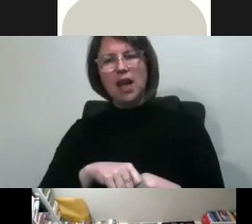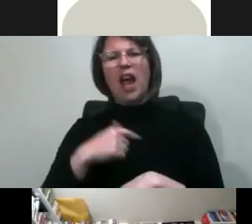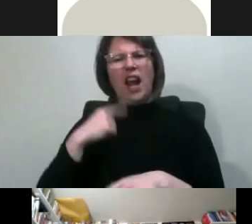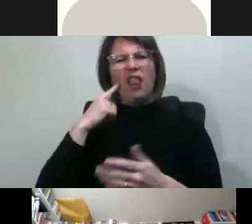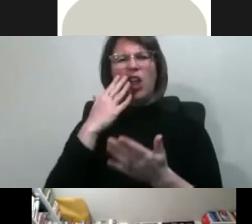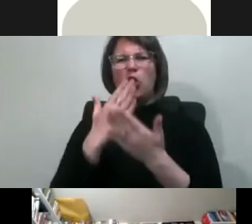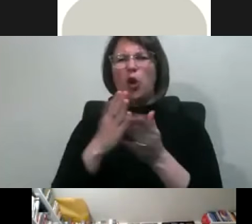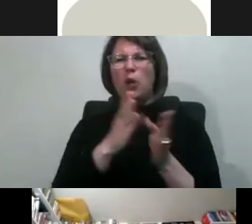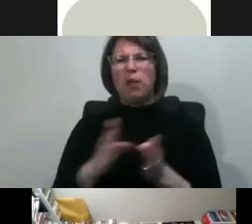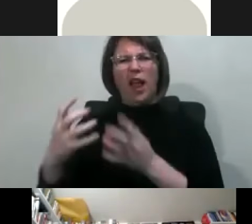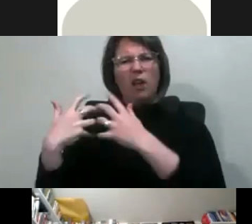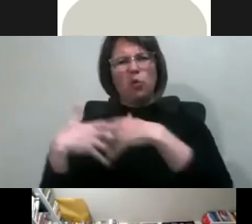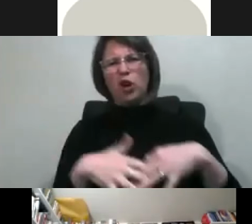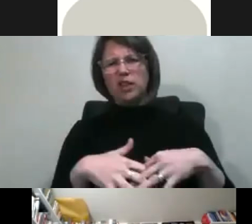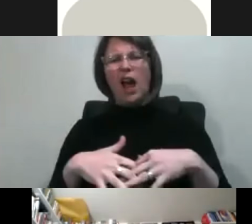spring.